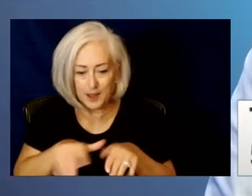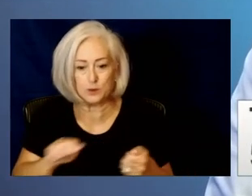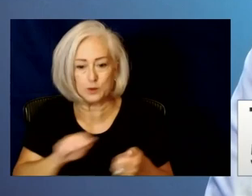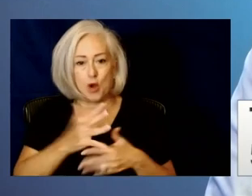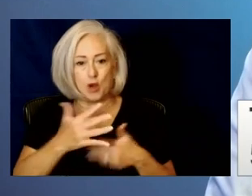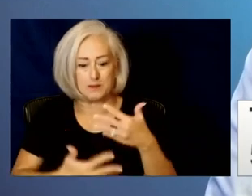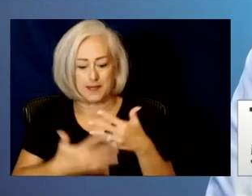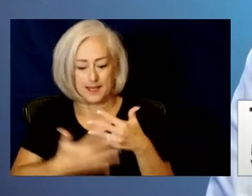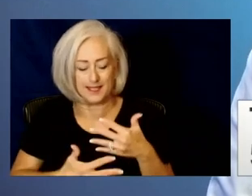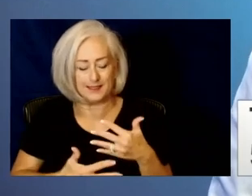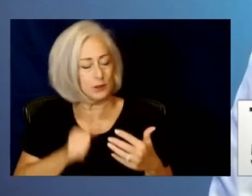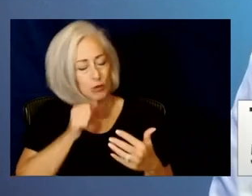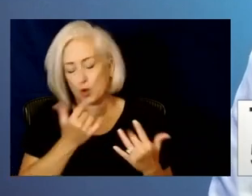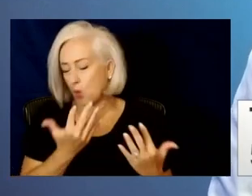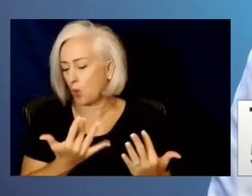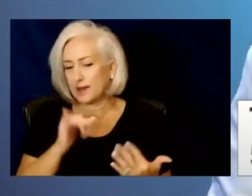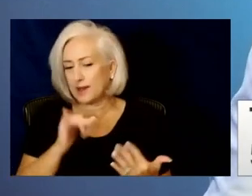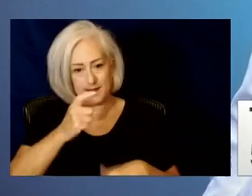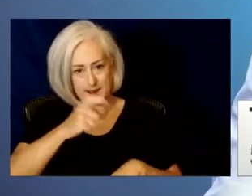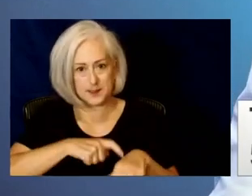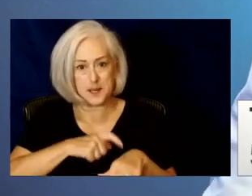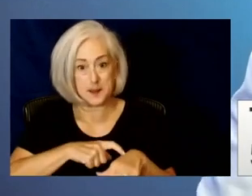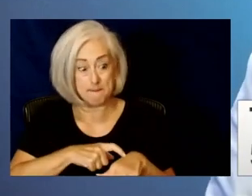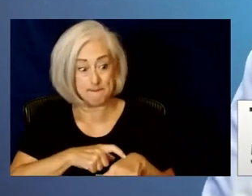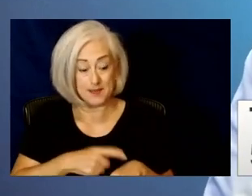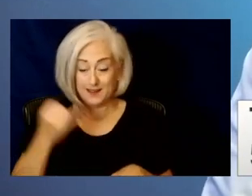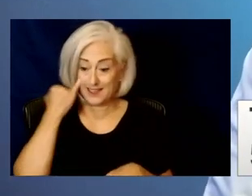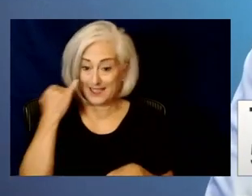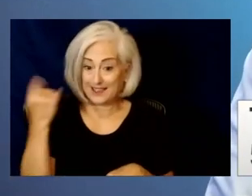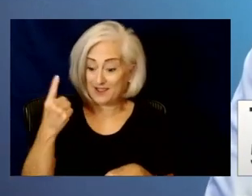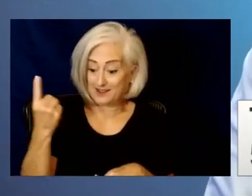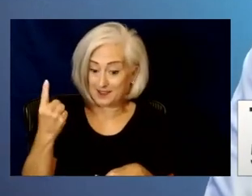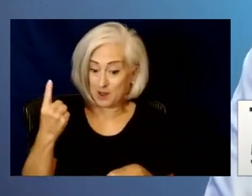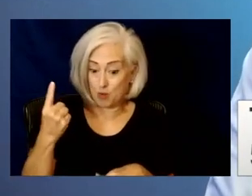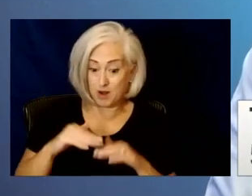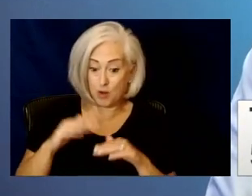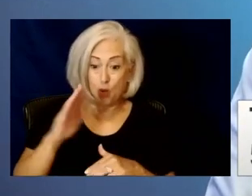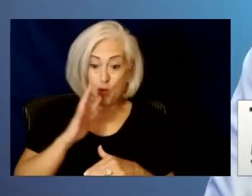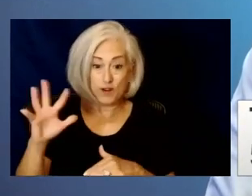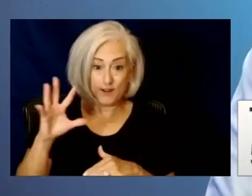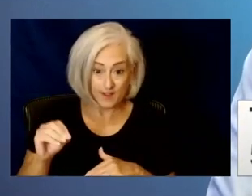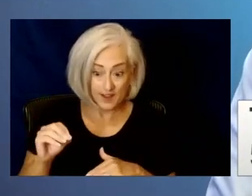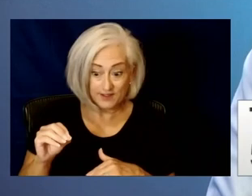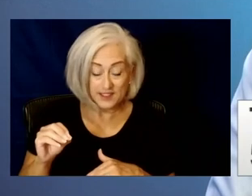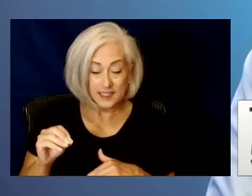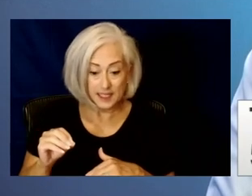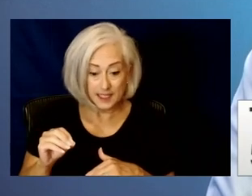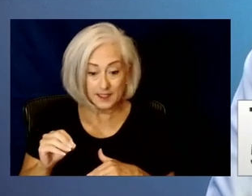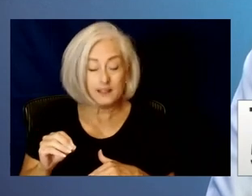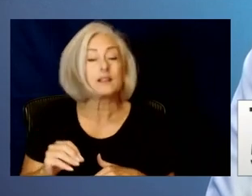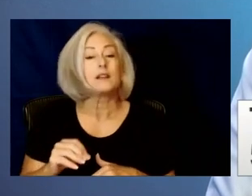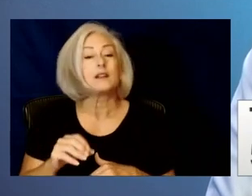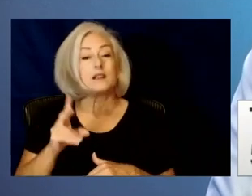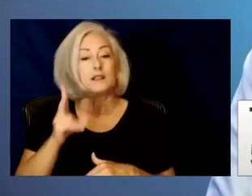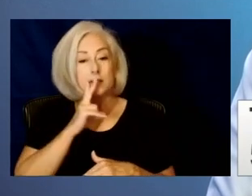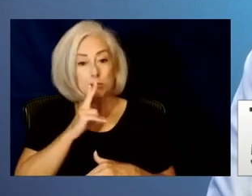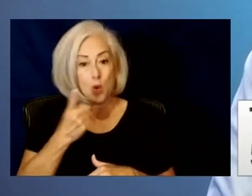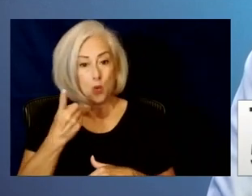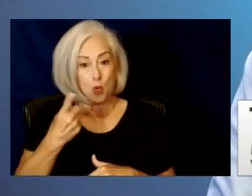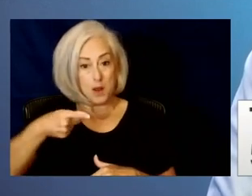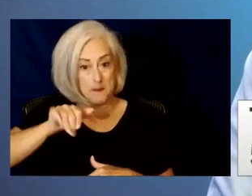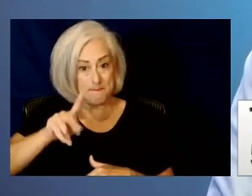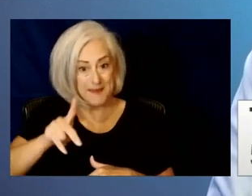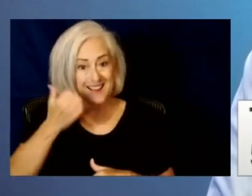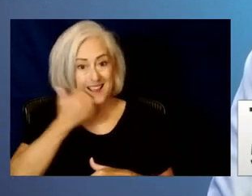one that meets those criteria, greater than age 50, greater than 20 pack years of smoking, get them in to